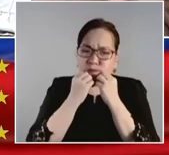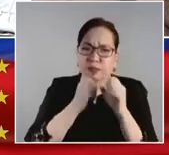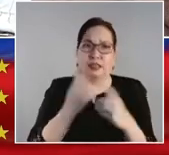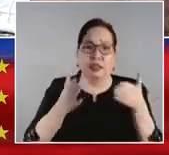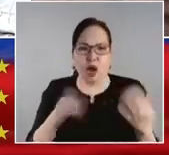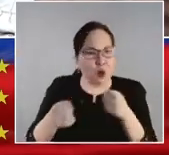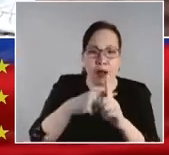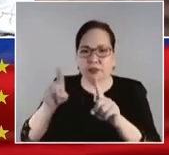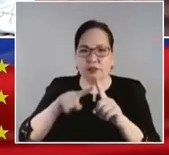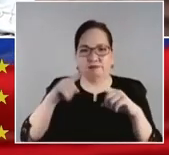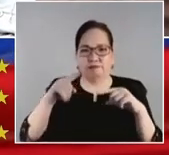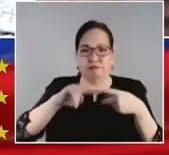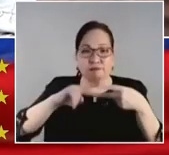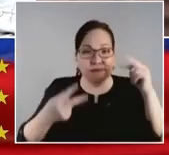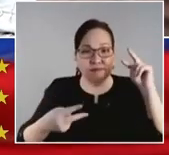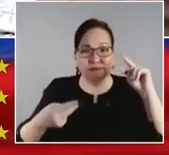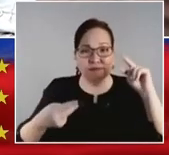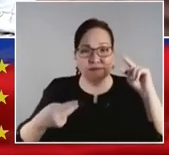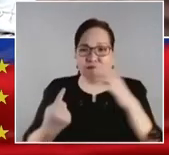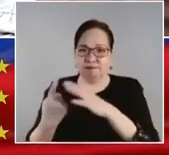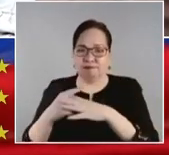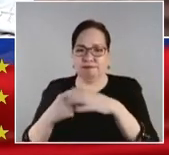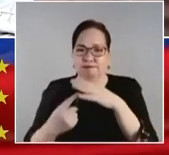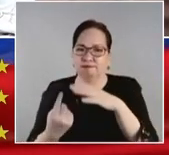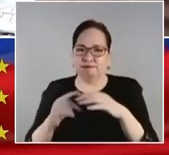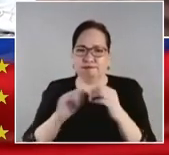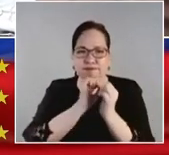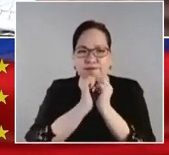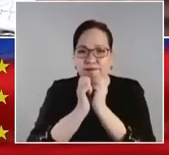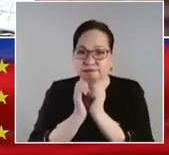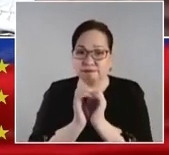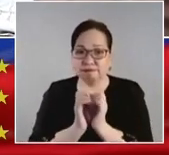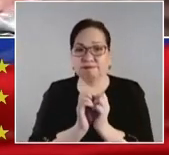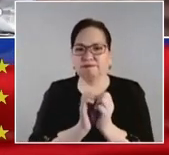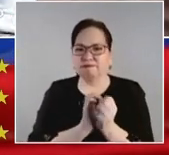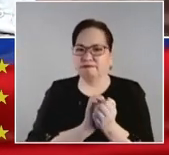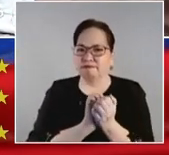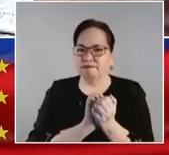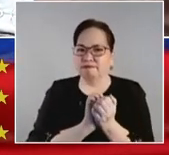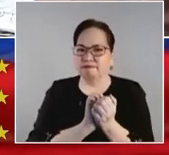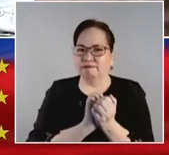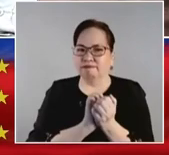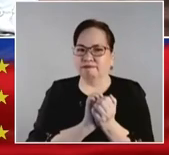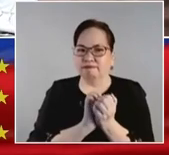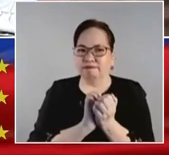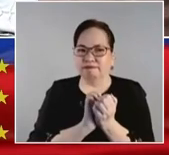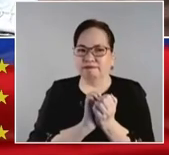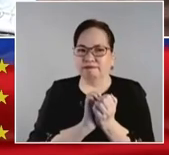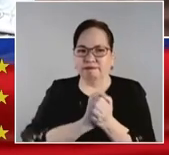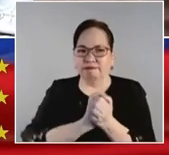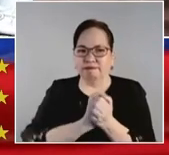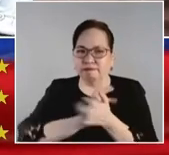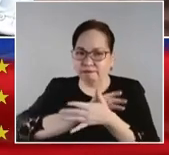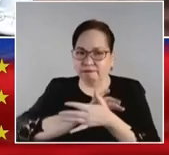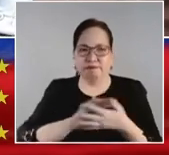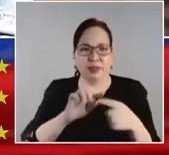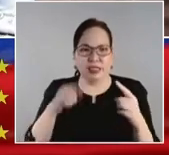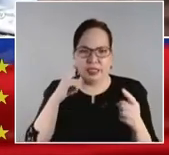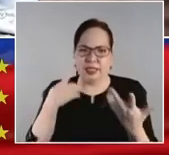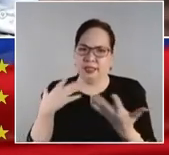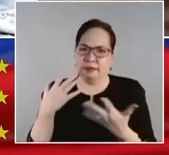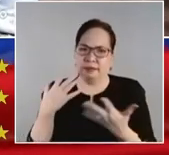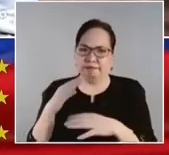be coming out. And I think my best strategy is get people informed how